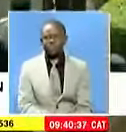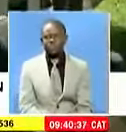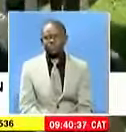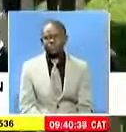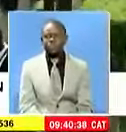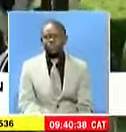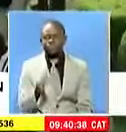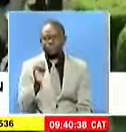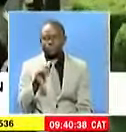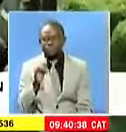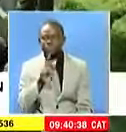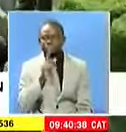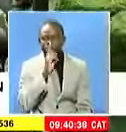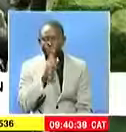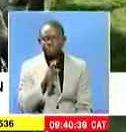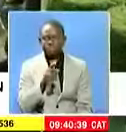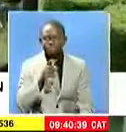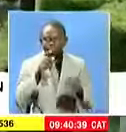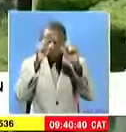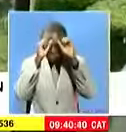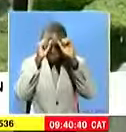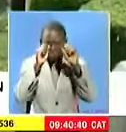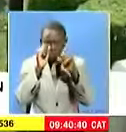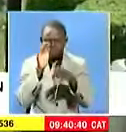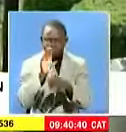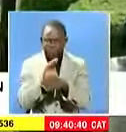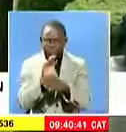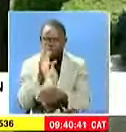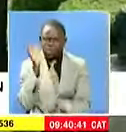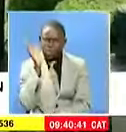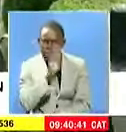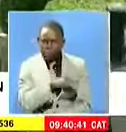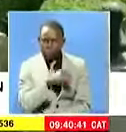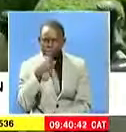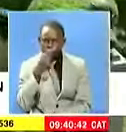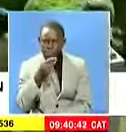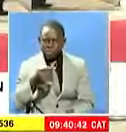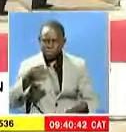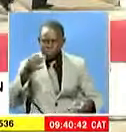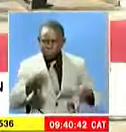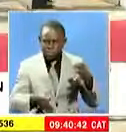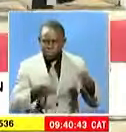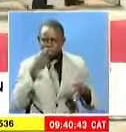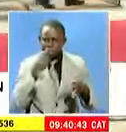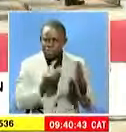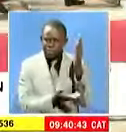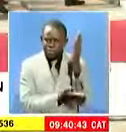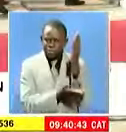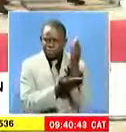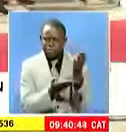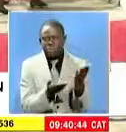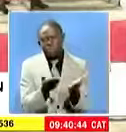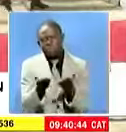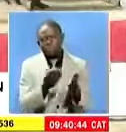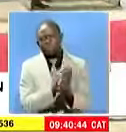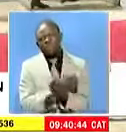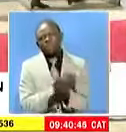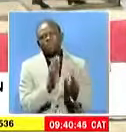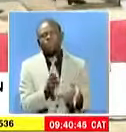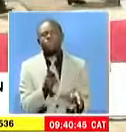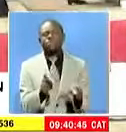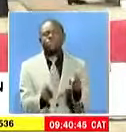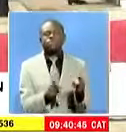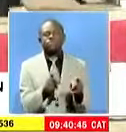for the Zambians, and he also just did speak about the prison service, the correctional service, and how important